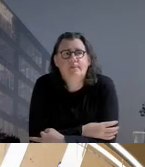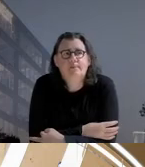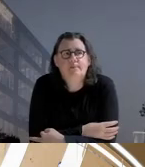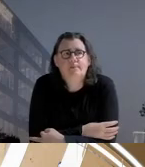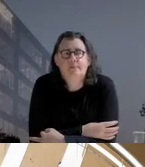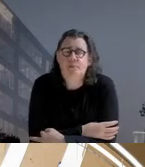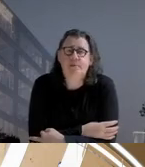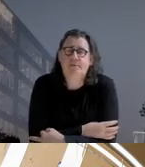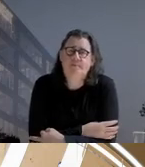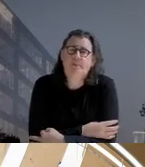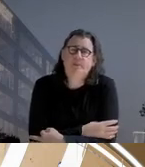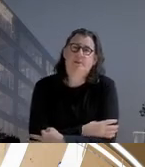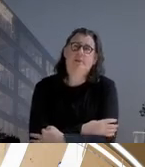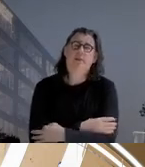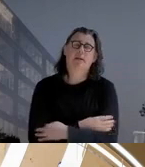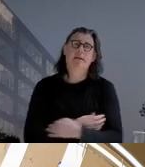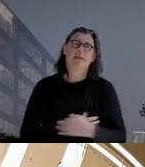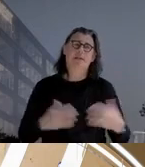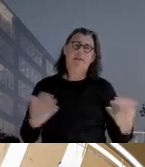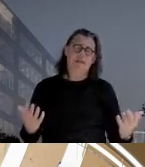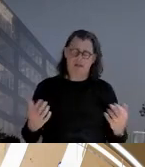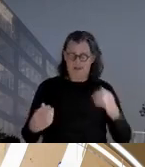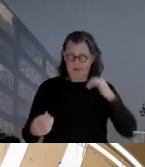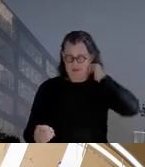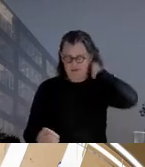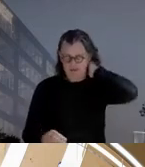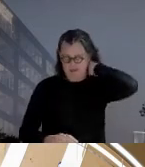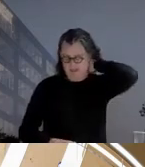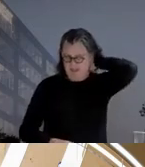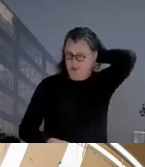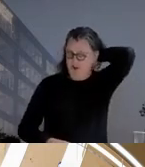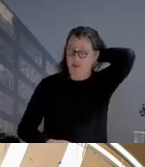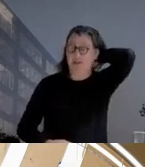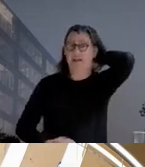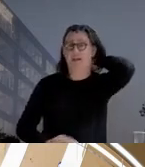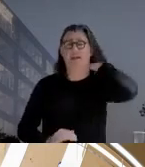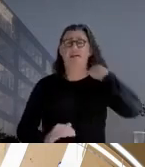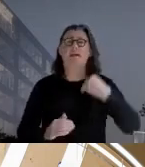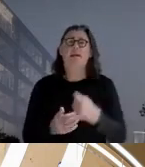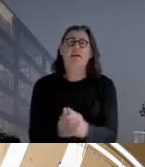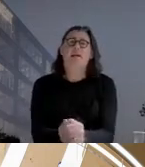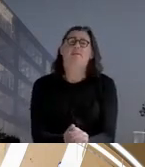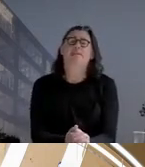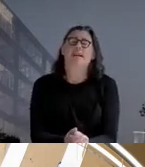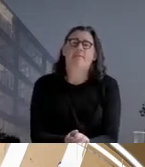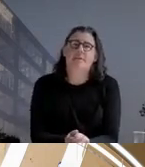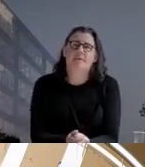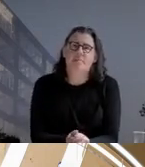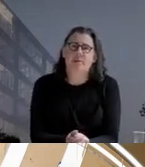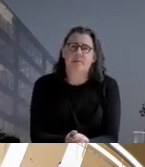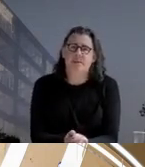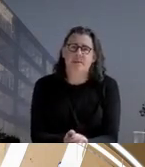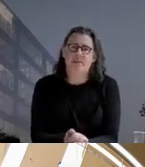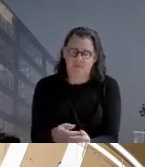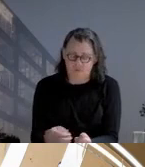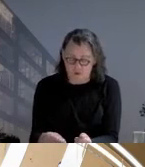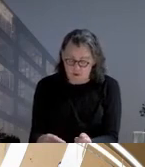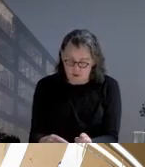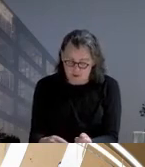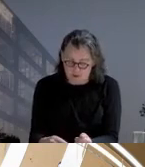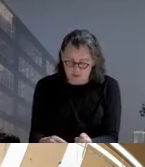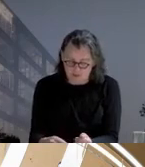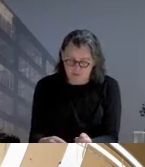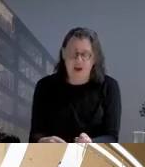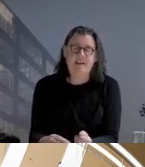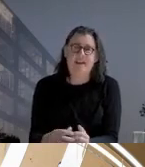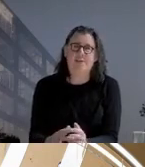lot of money, like You in the would. millions of It's timber as opposed to GRC. it's another thing that I think there's an advocacy piece needed